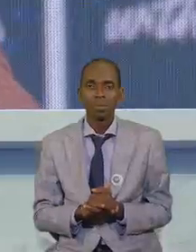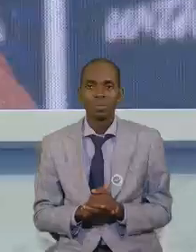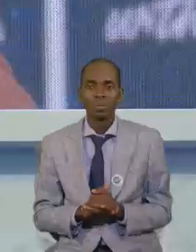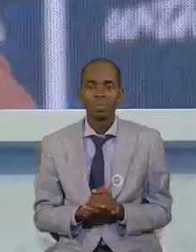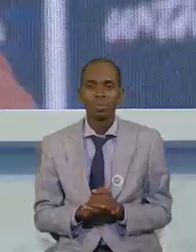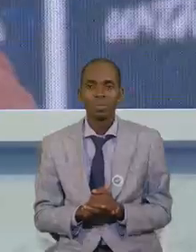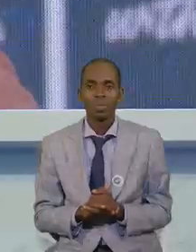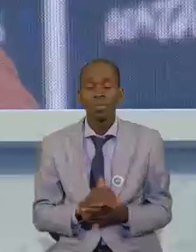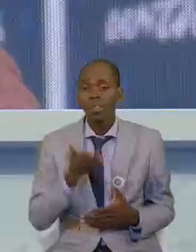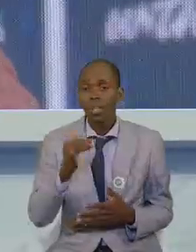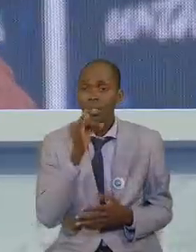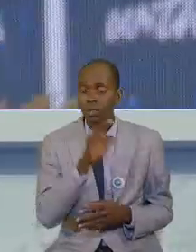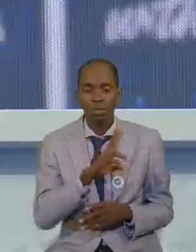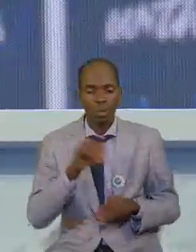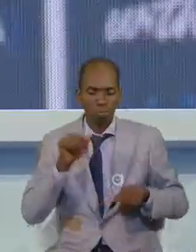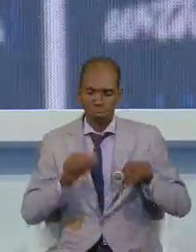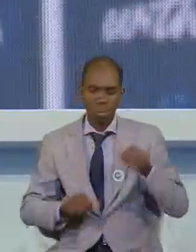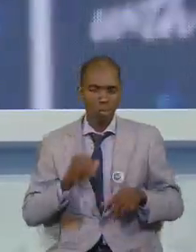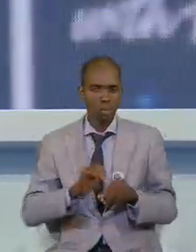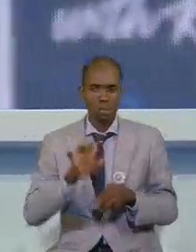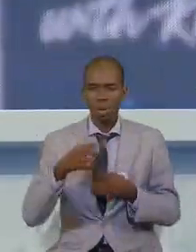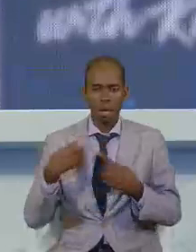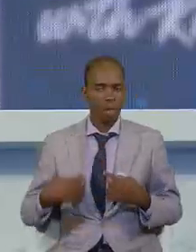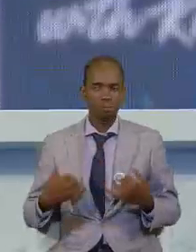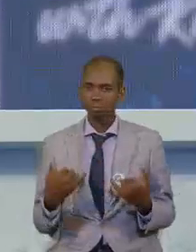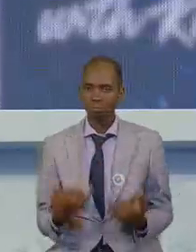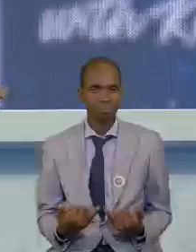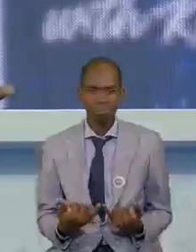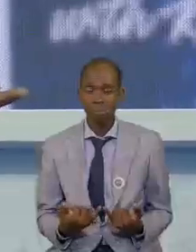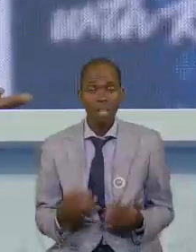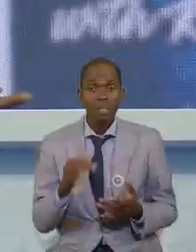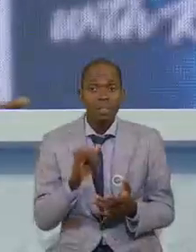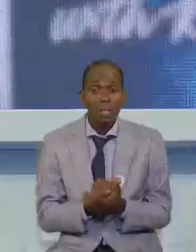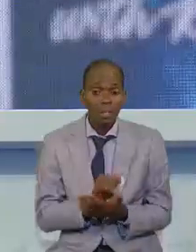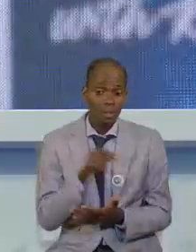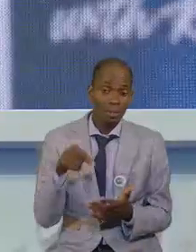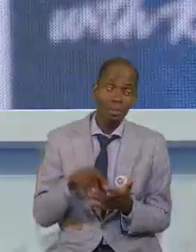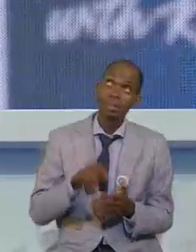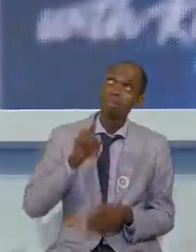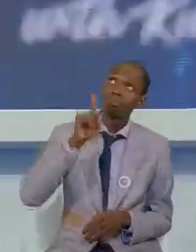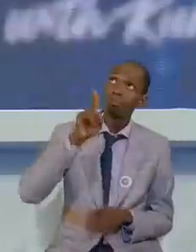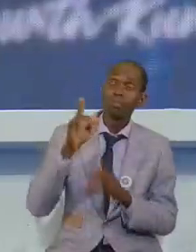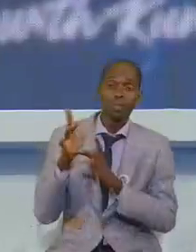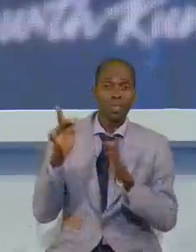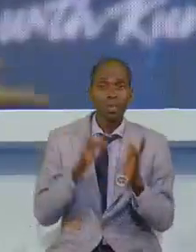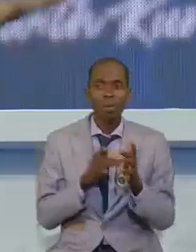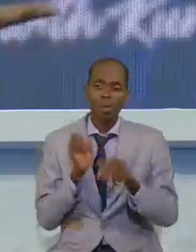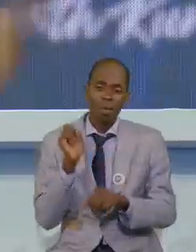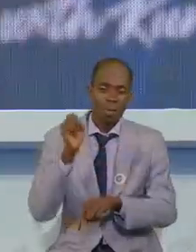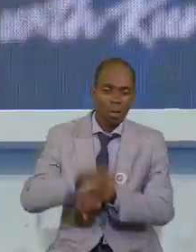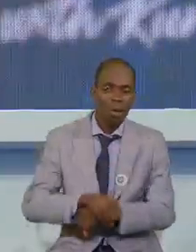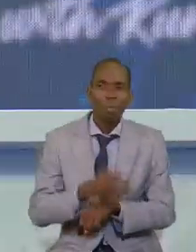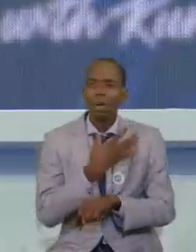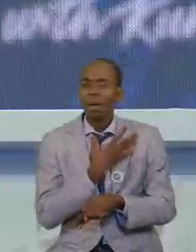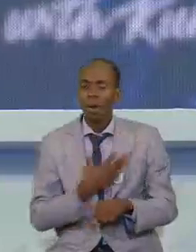There's no doubt in your heart now that this Jesus overcomes and